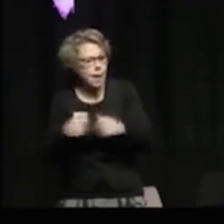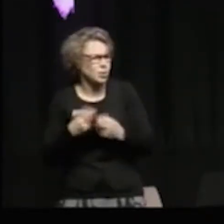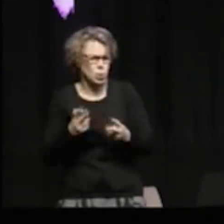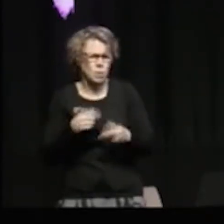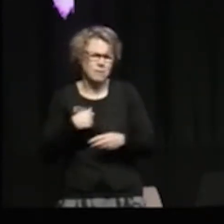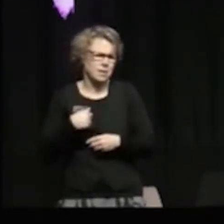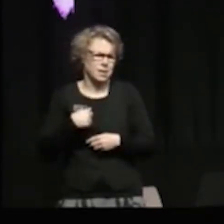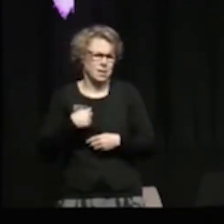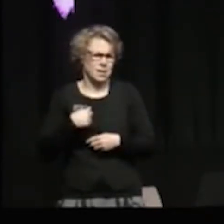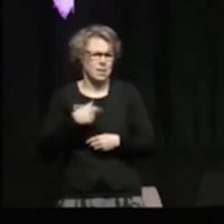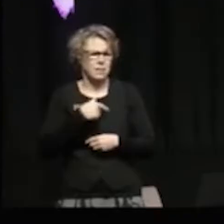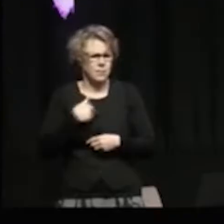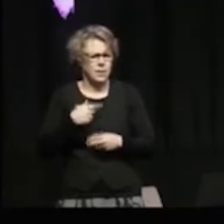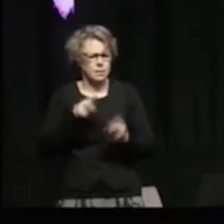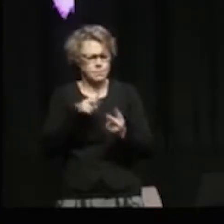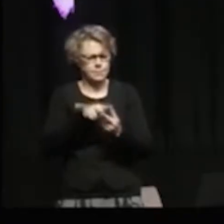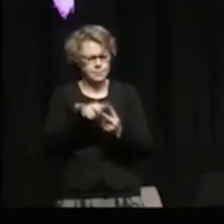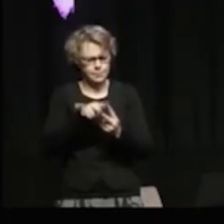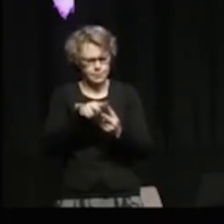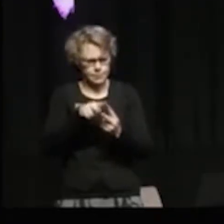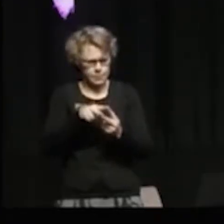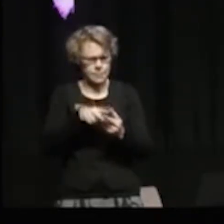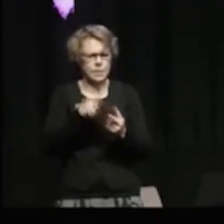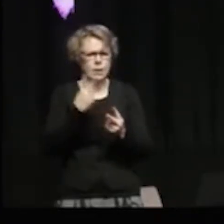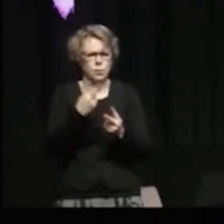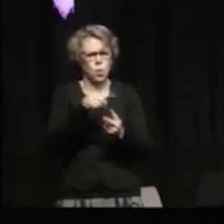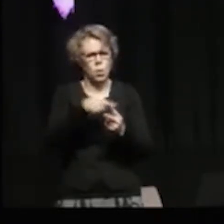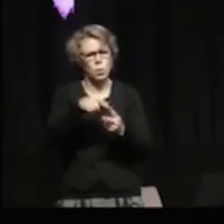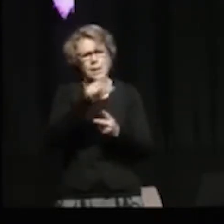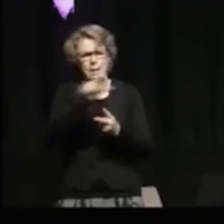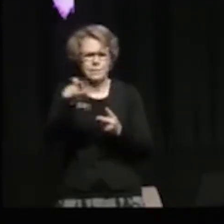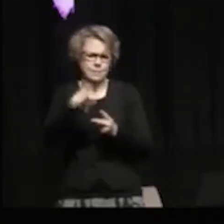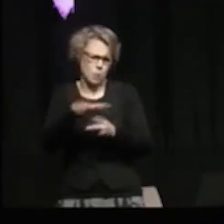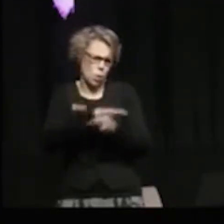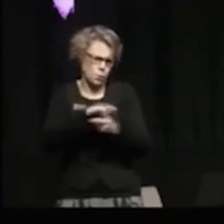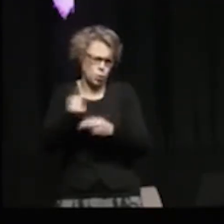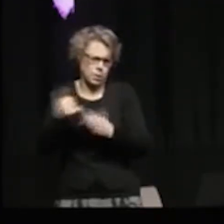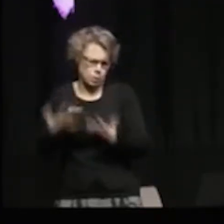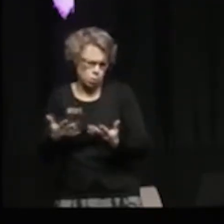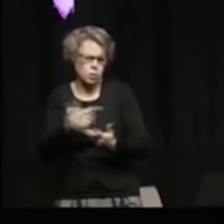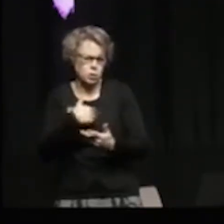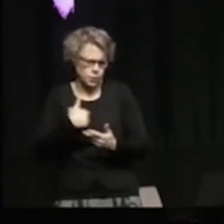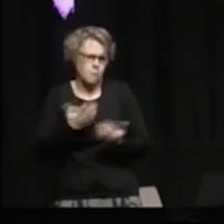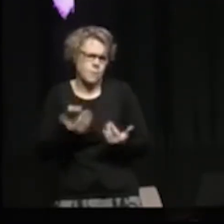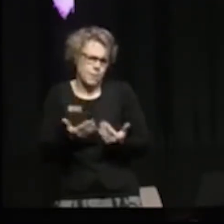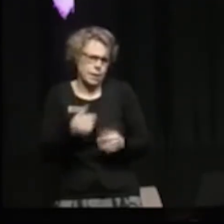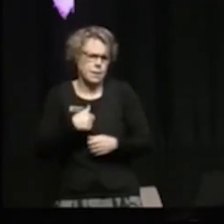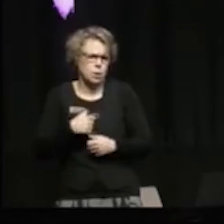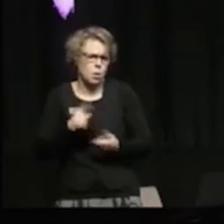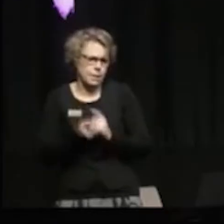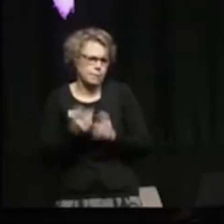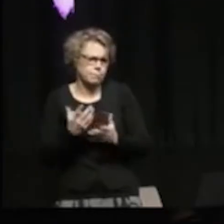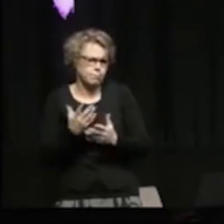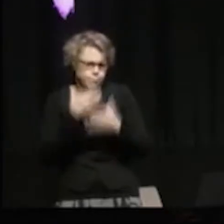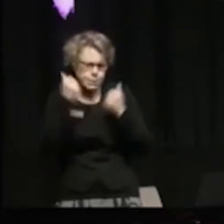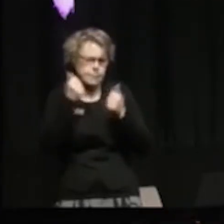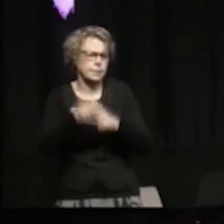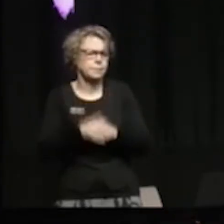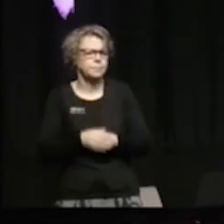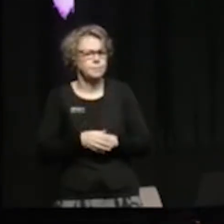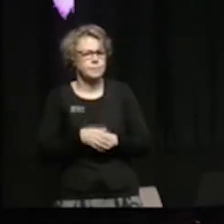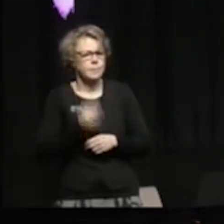So that's why we needed to pinpoint these two themes in this year's forum. Thank you. Thank you. We'll start with